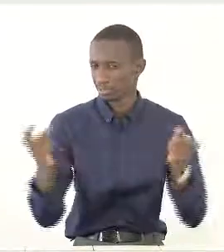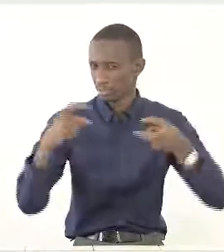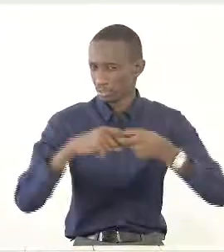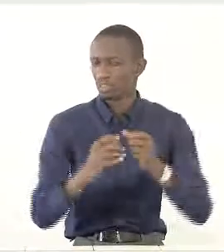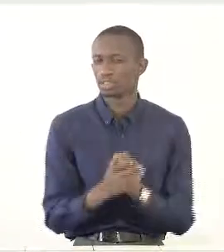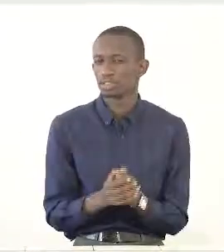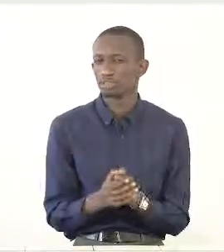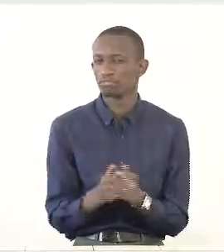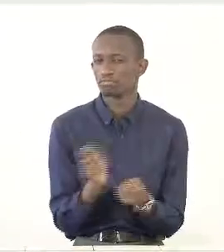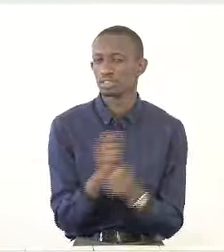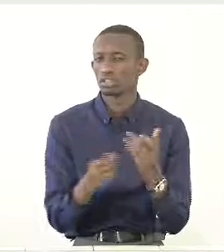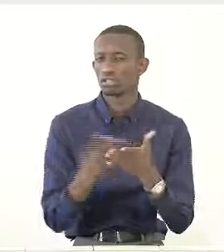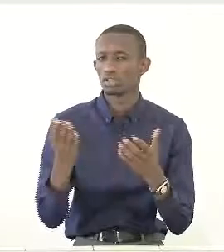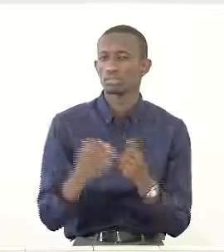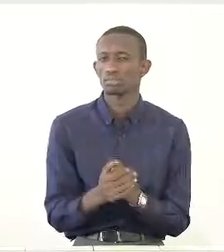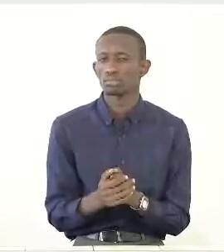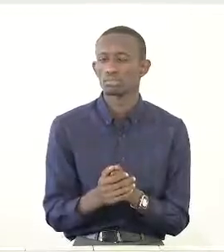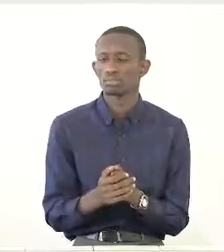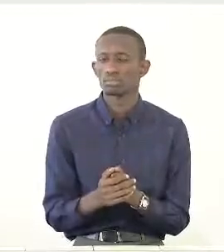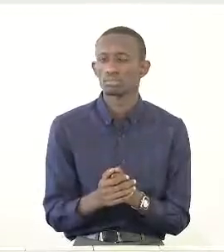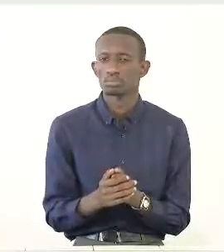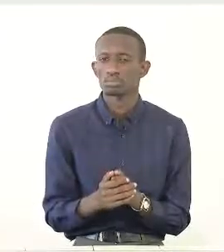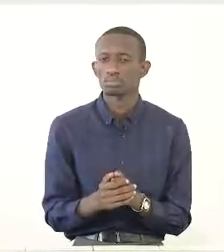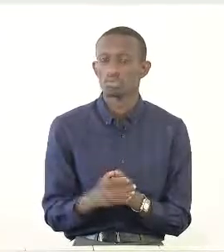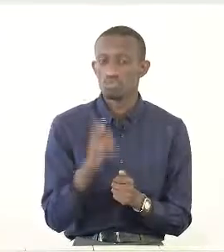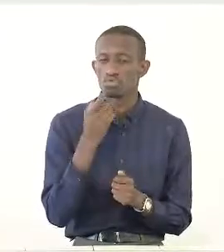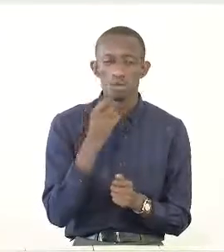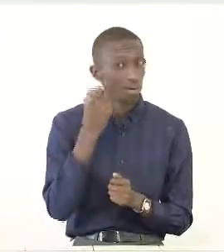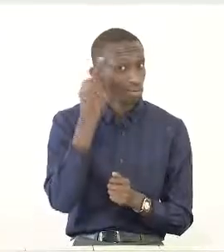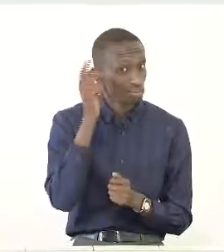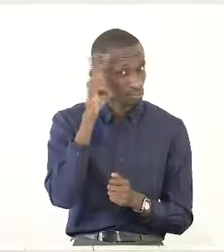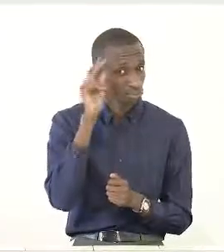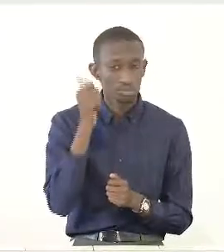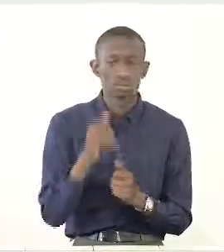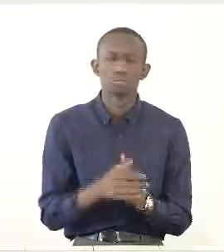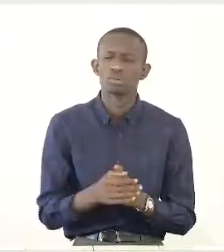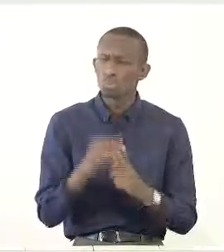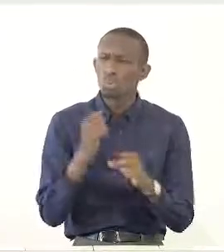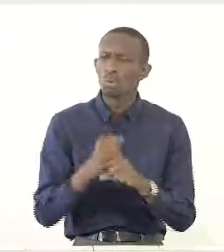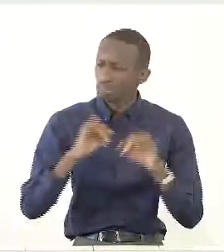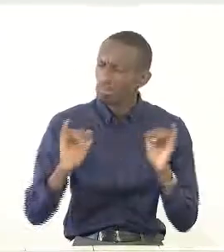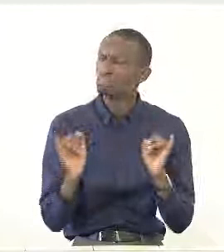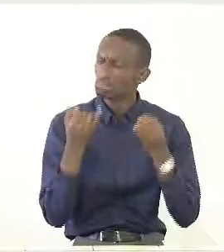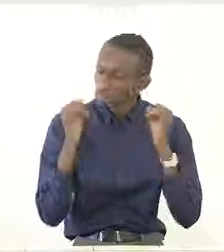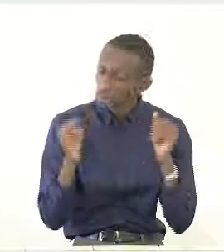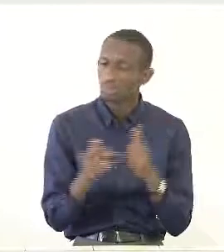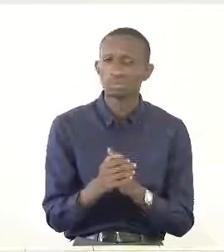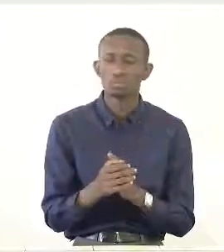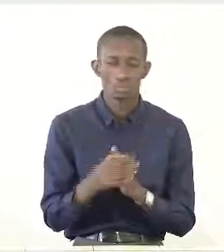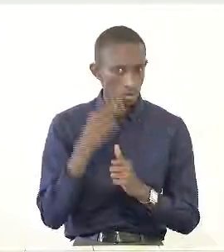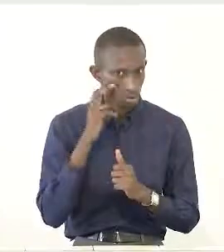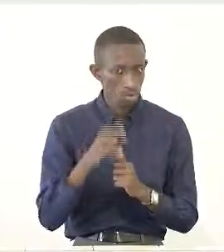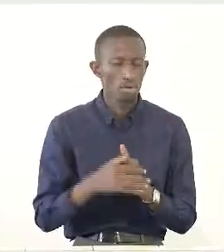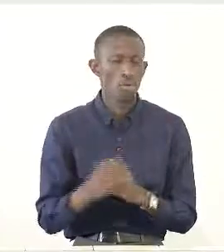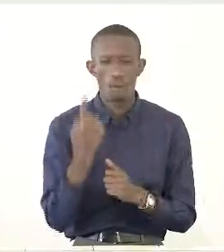variable works, but you have to be clever because you try your best to find one of the